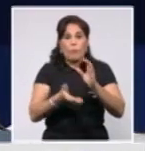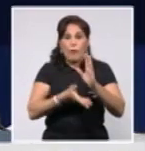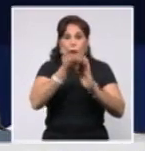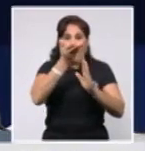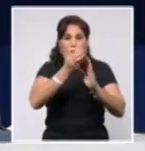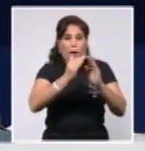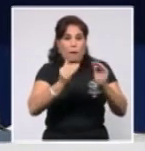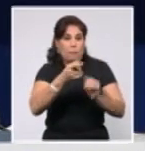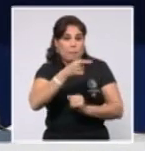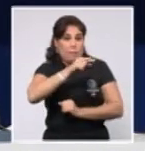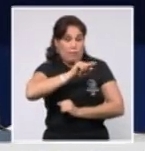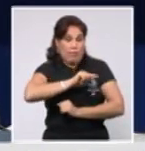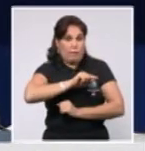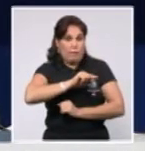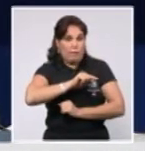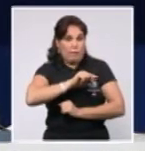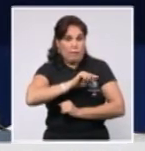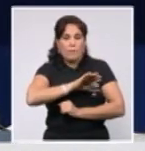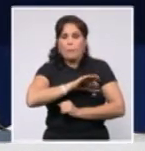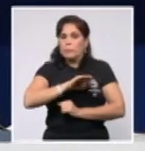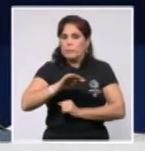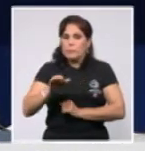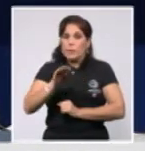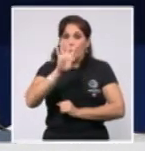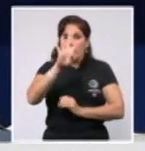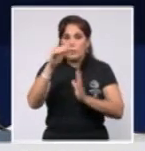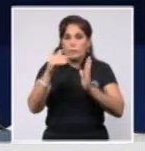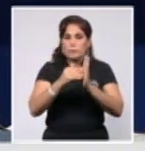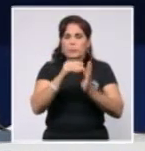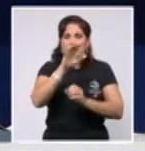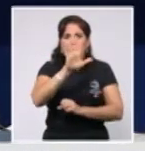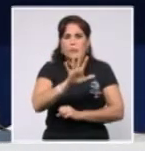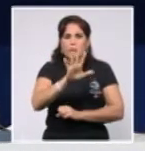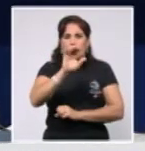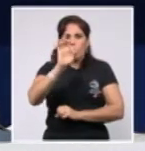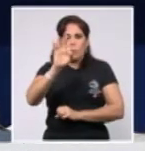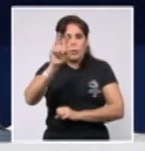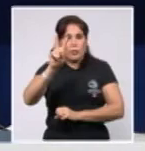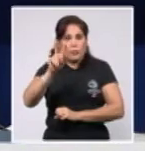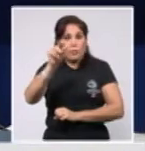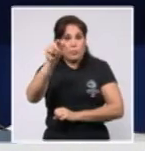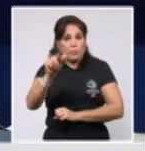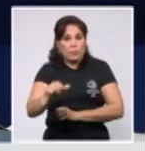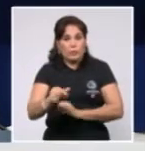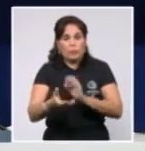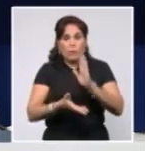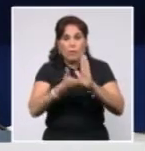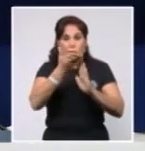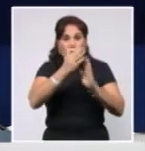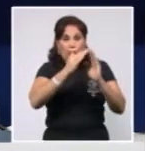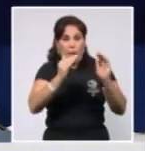6 patients in hospitals in Havana and Camagüey are also reported as serious.